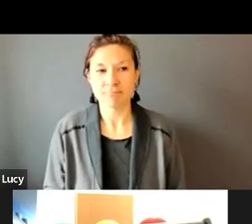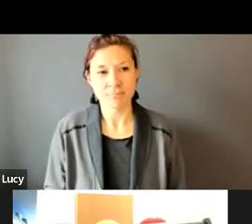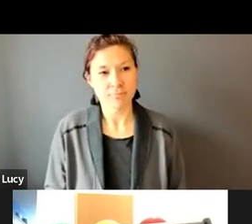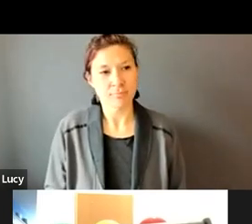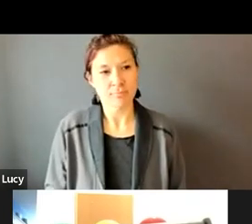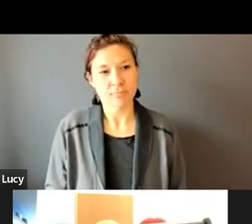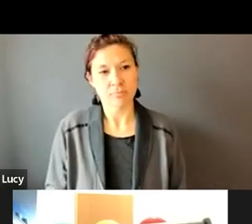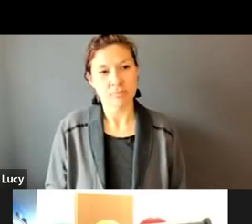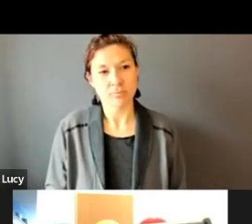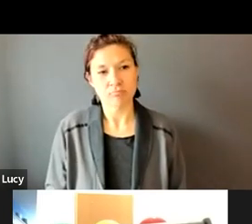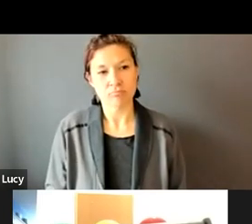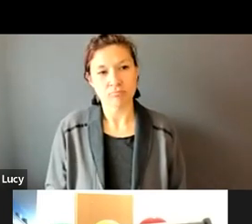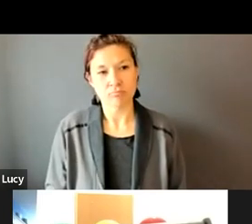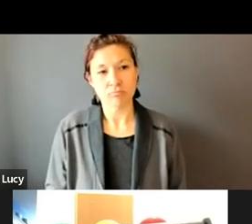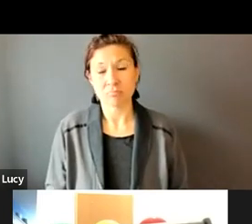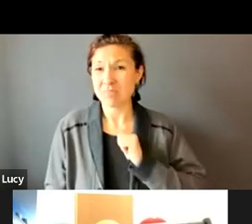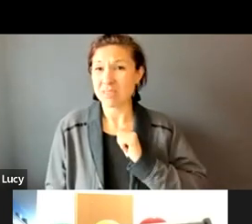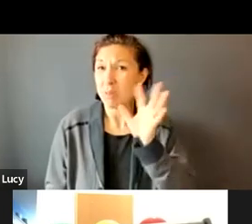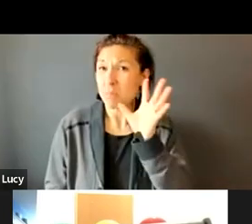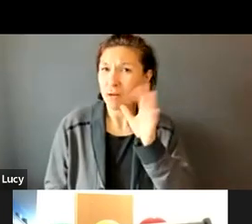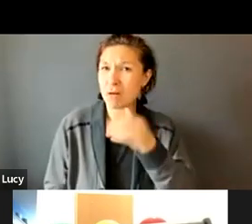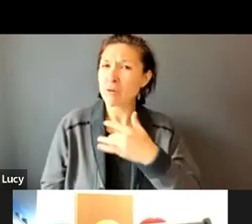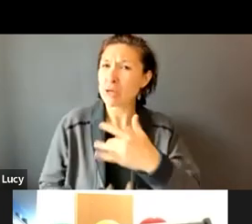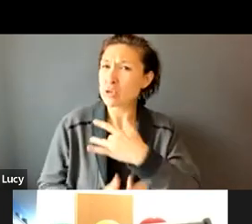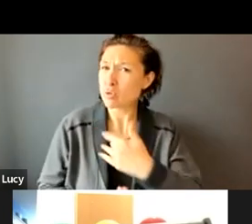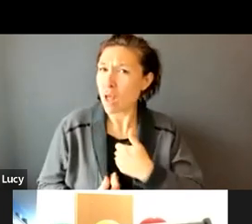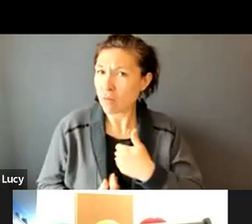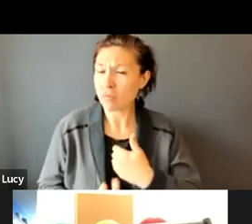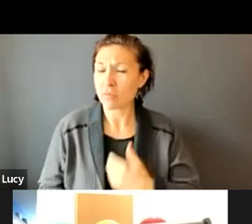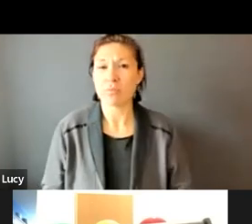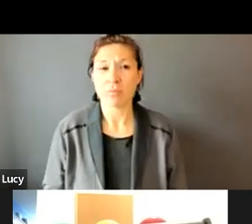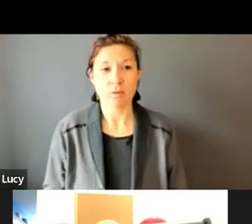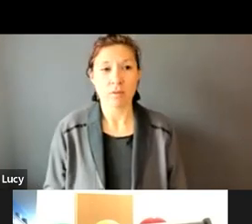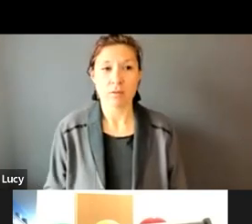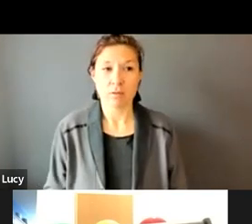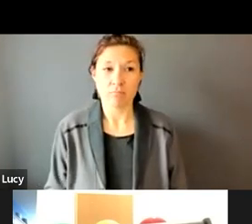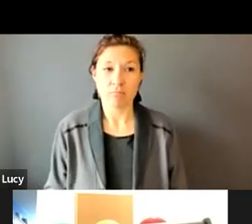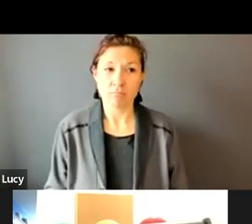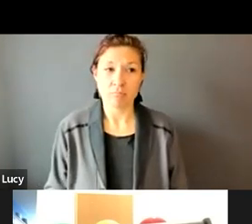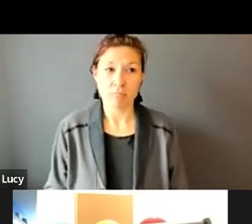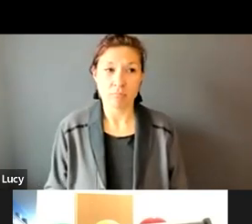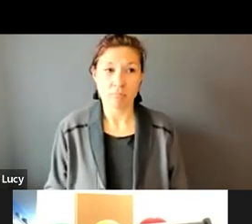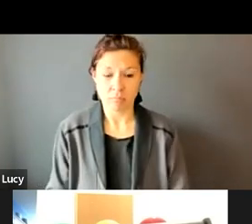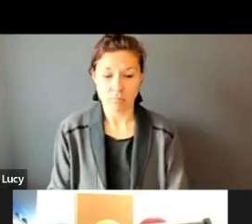as a mother I have a concern que program is